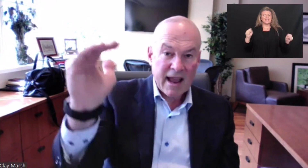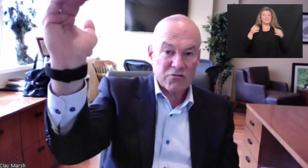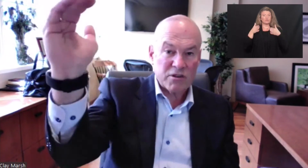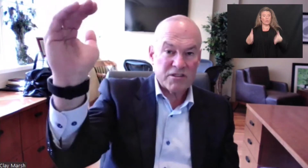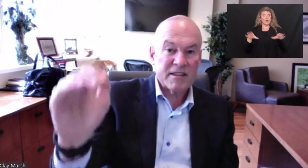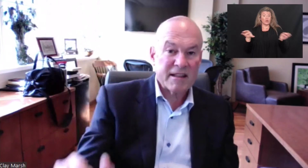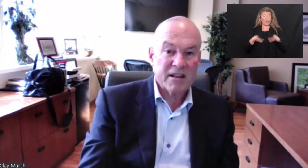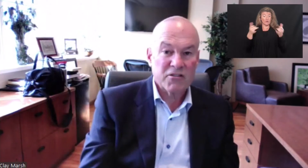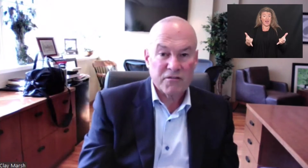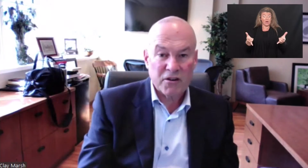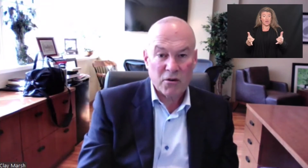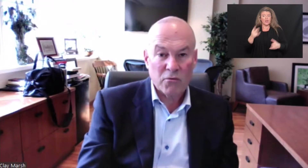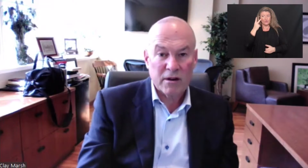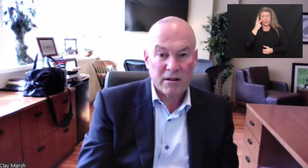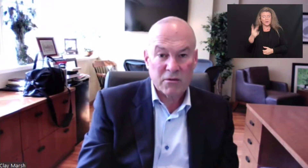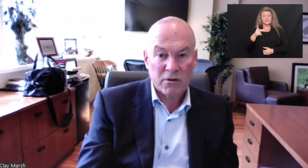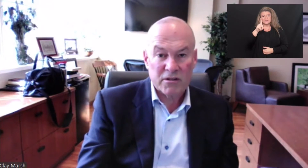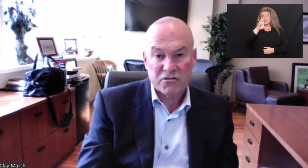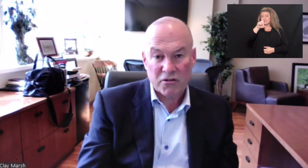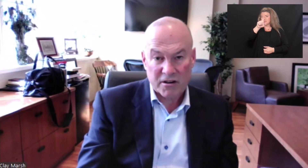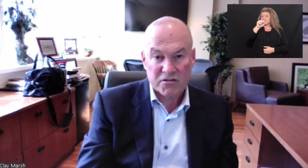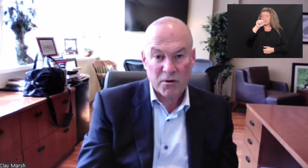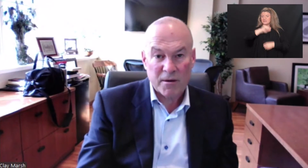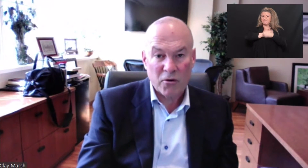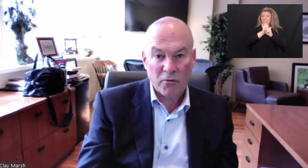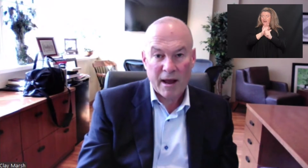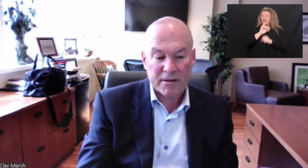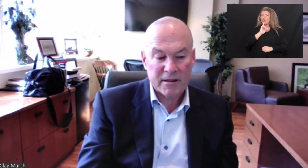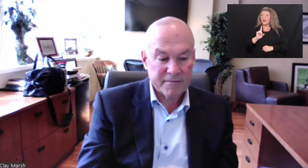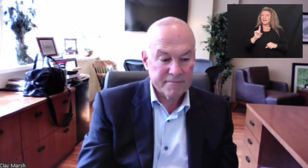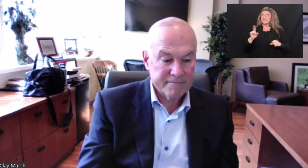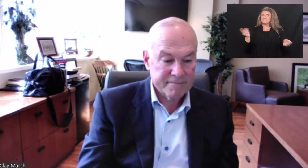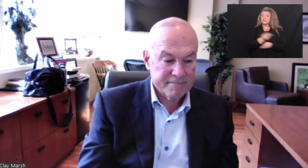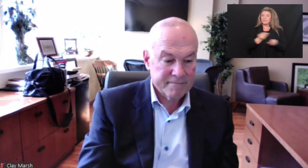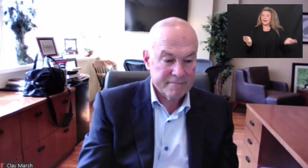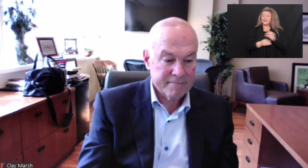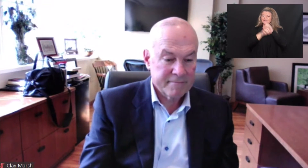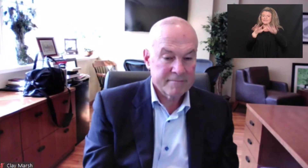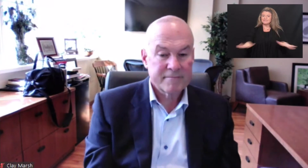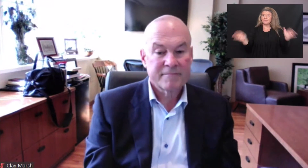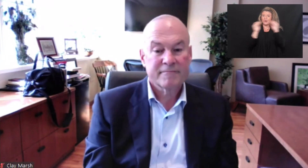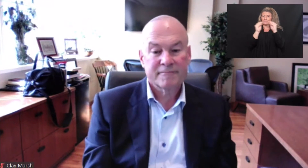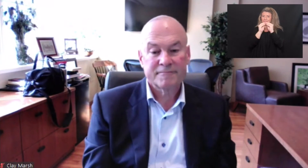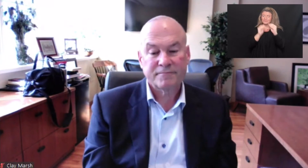now, as we see that Delta variant really, really starting to spread more rapidly.